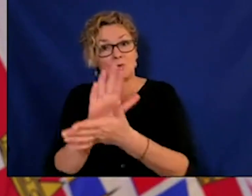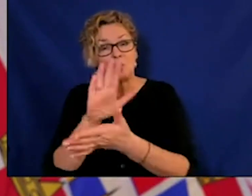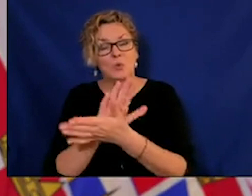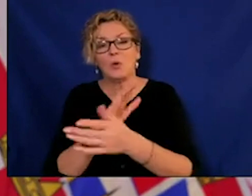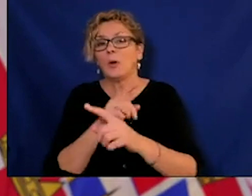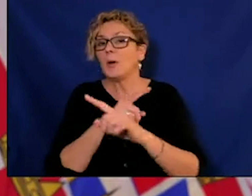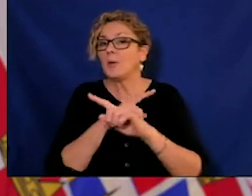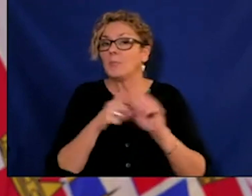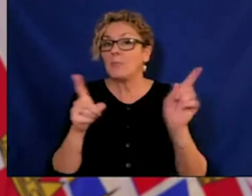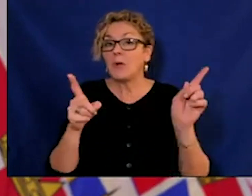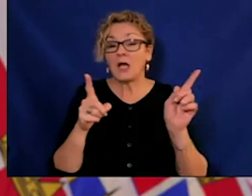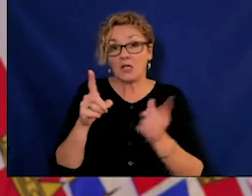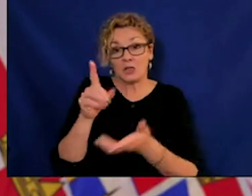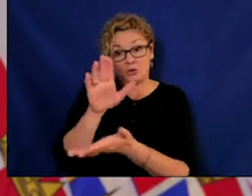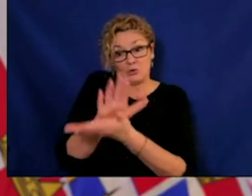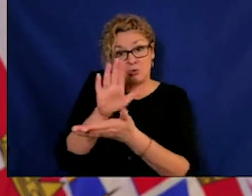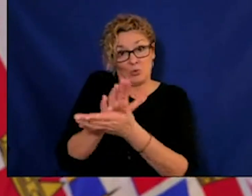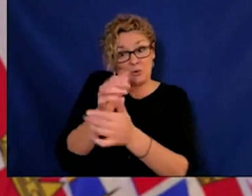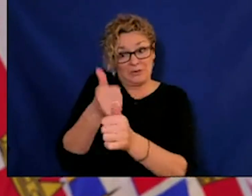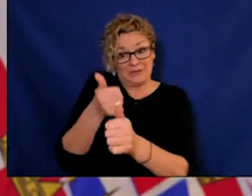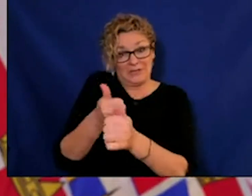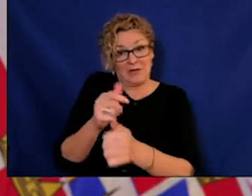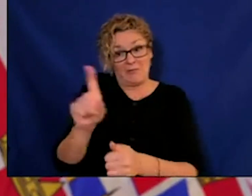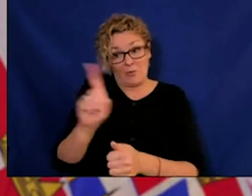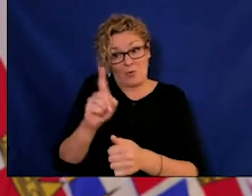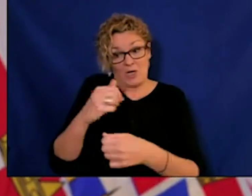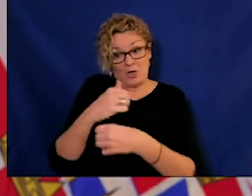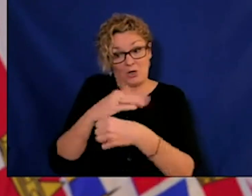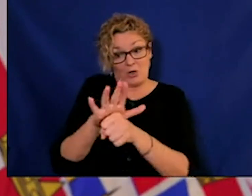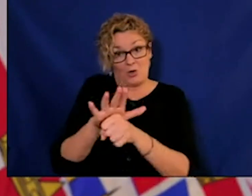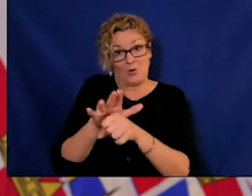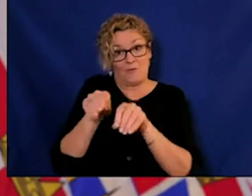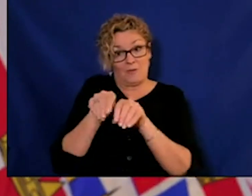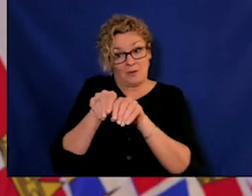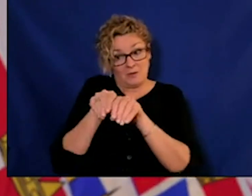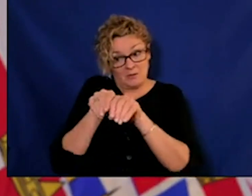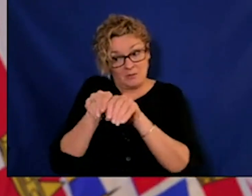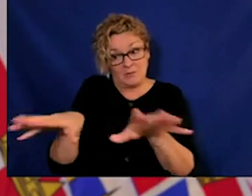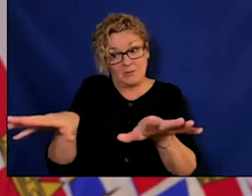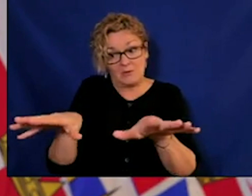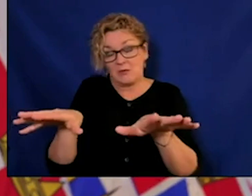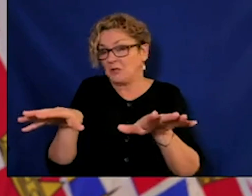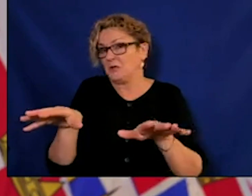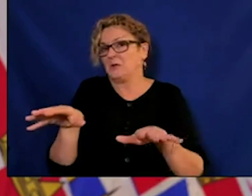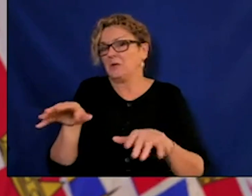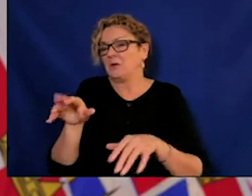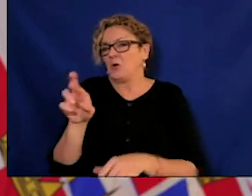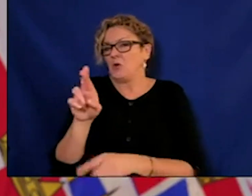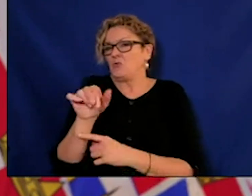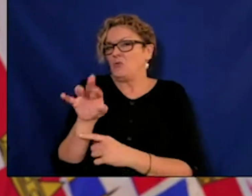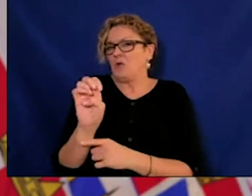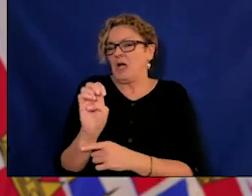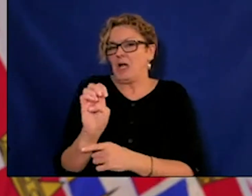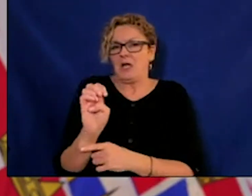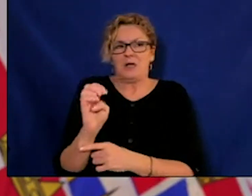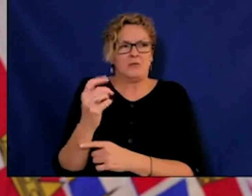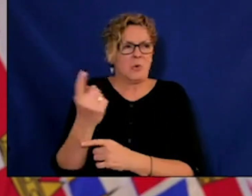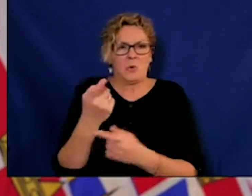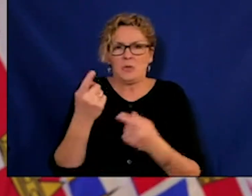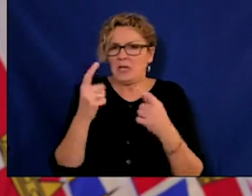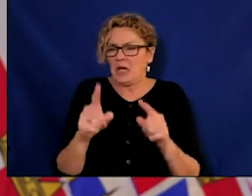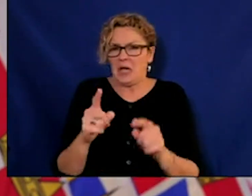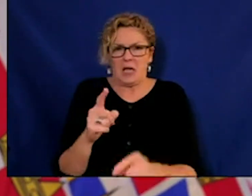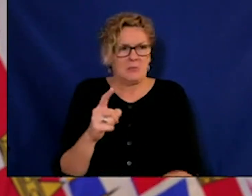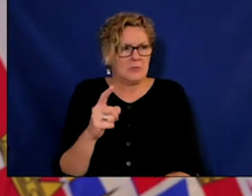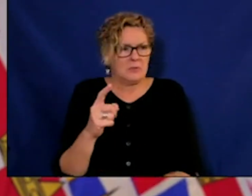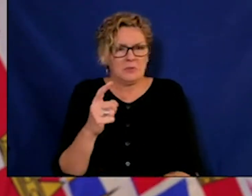we've had very few outbreaks, as you know, and we're trying to learn from all of those. So it takes time, but it is getting done, and I'm really